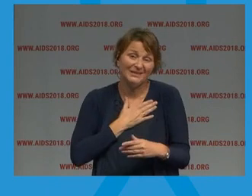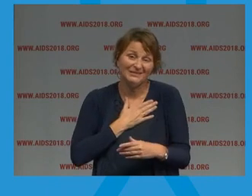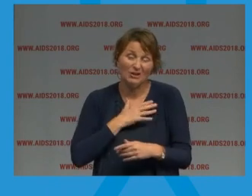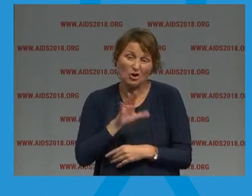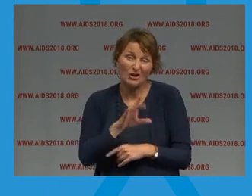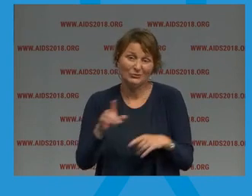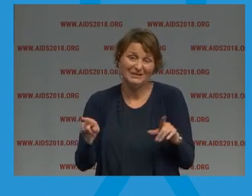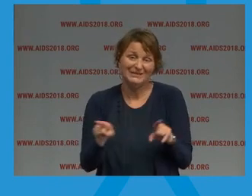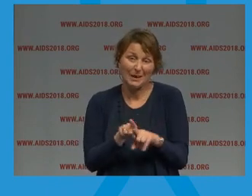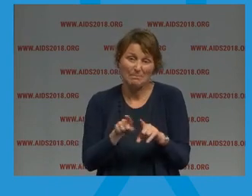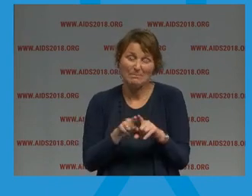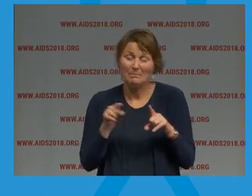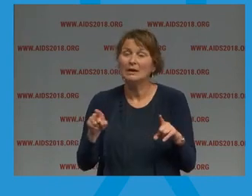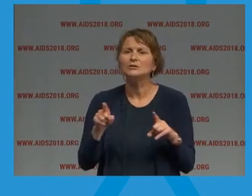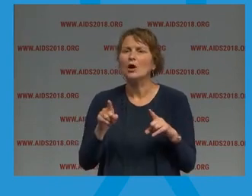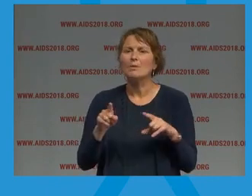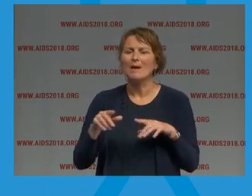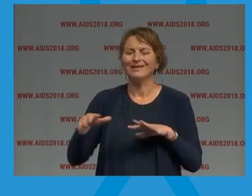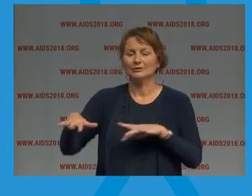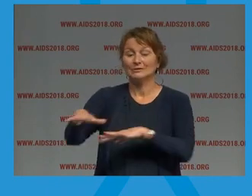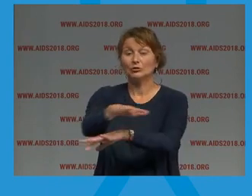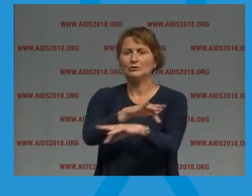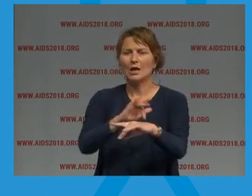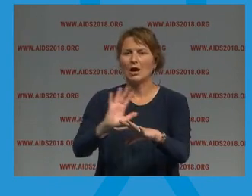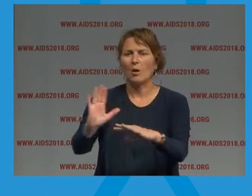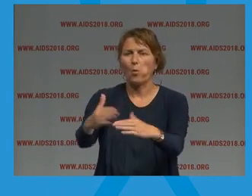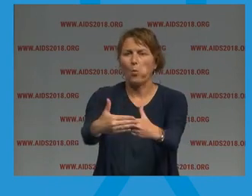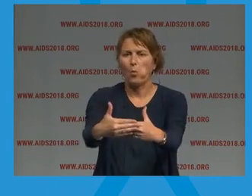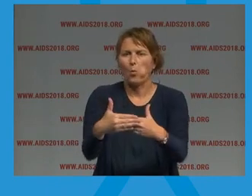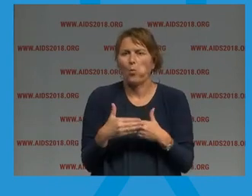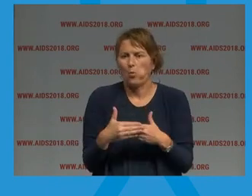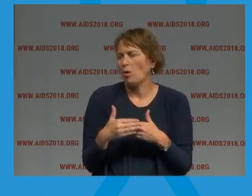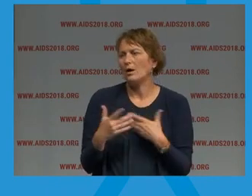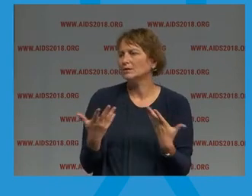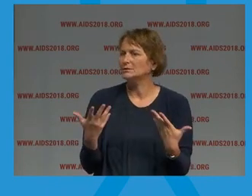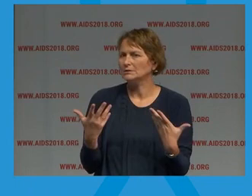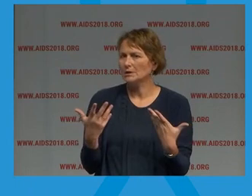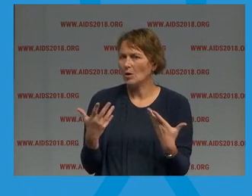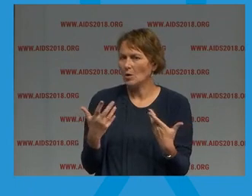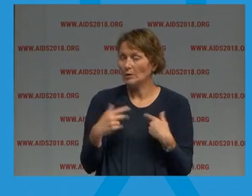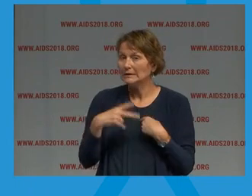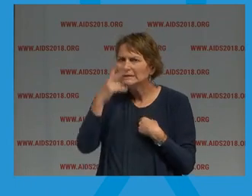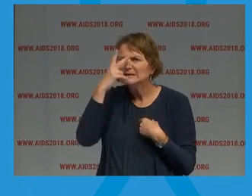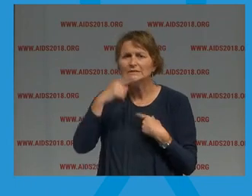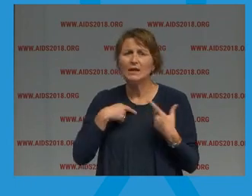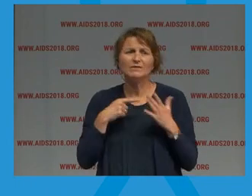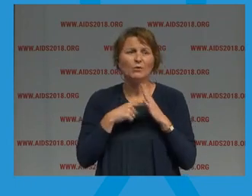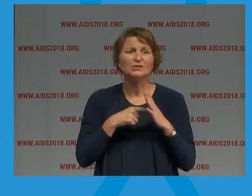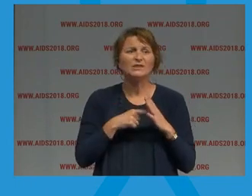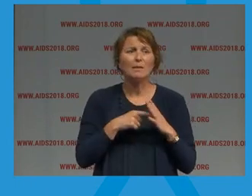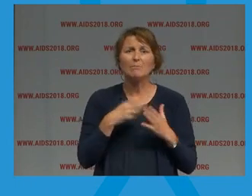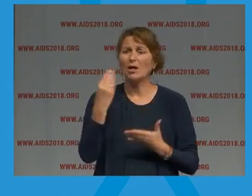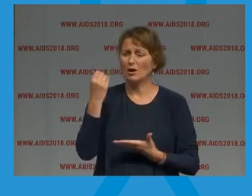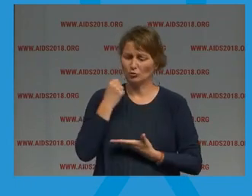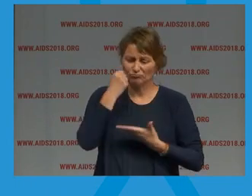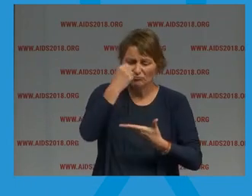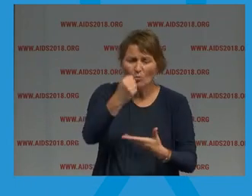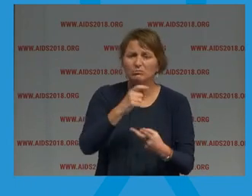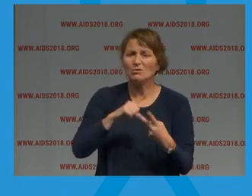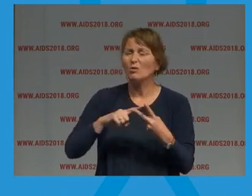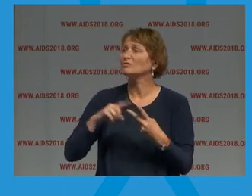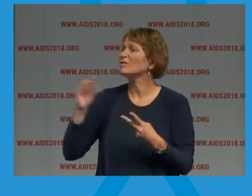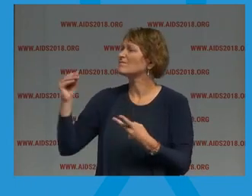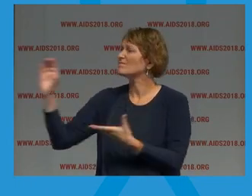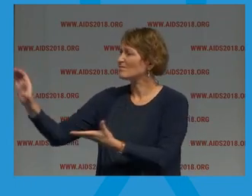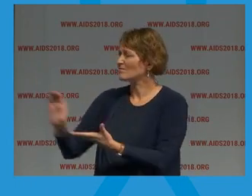space. And then we're also seeing not enough conviction from donors and funders who